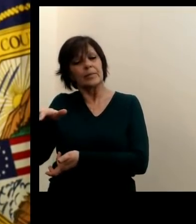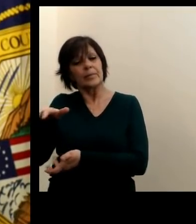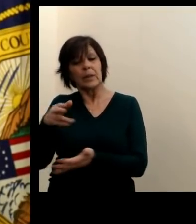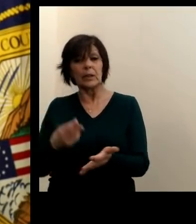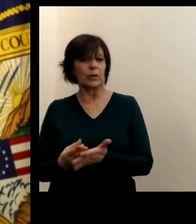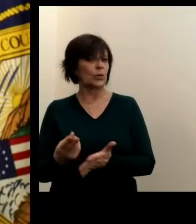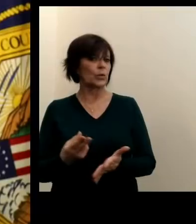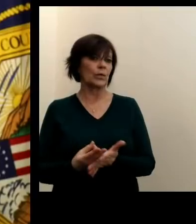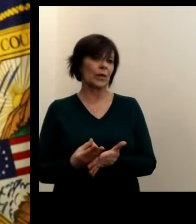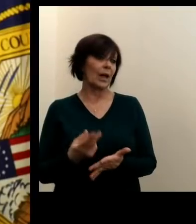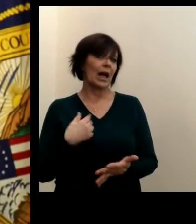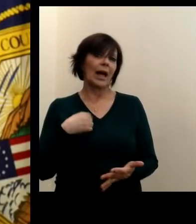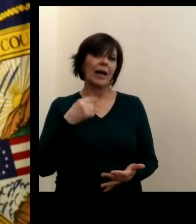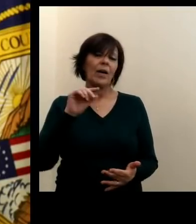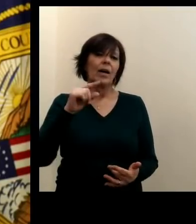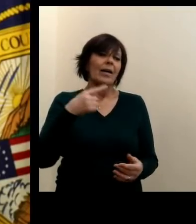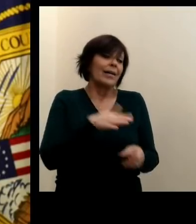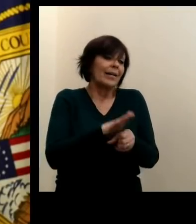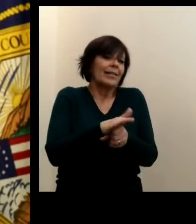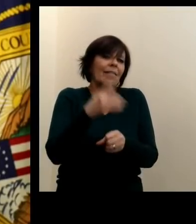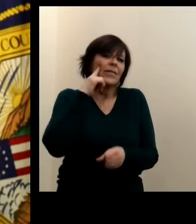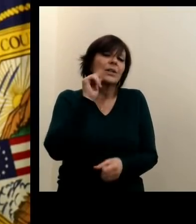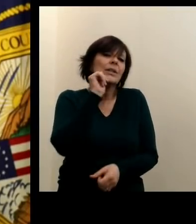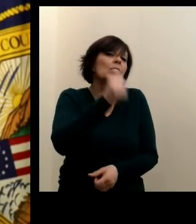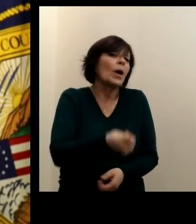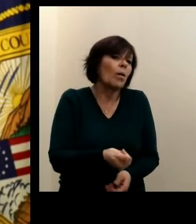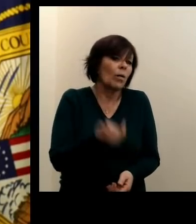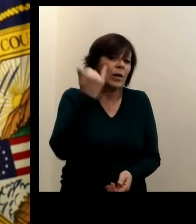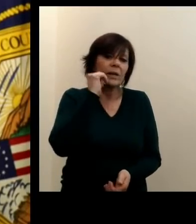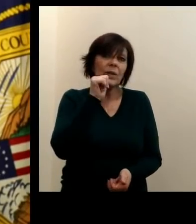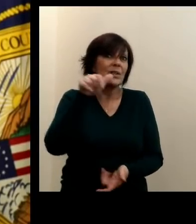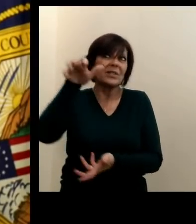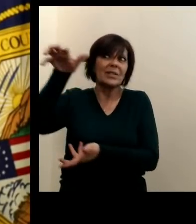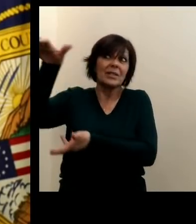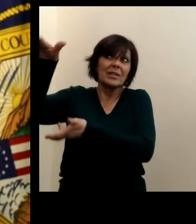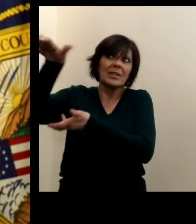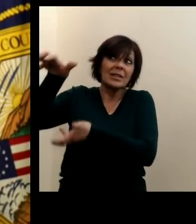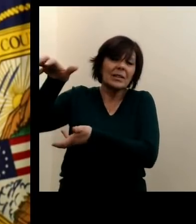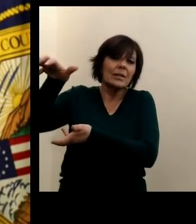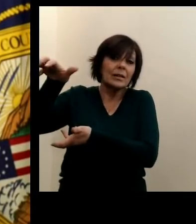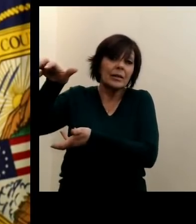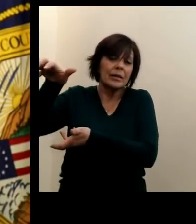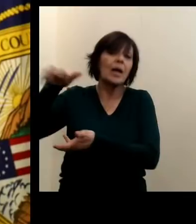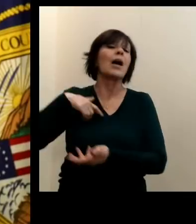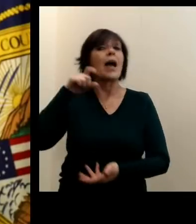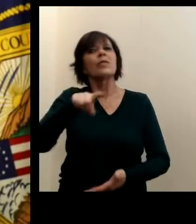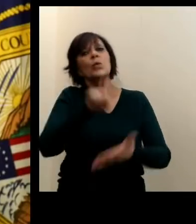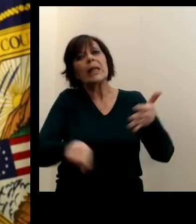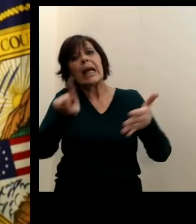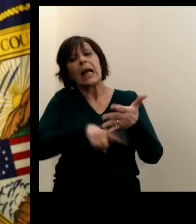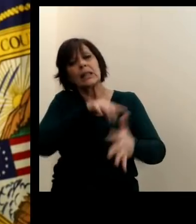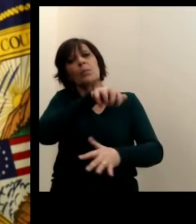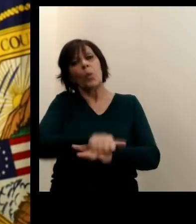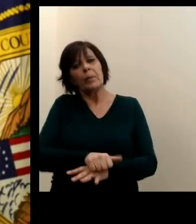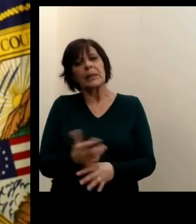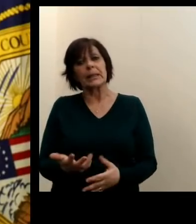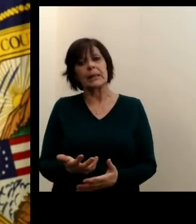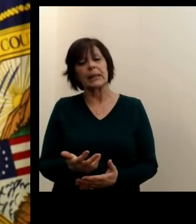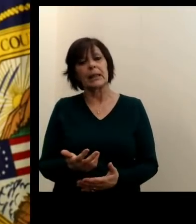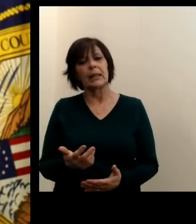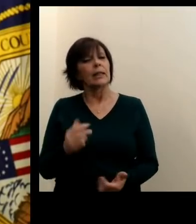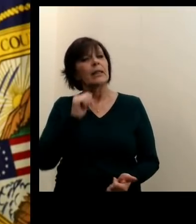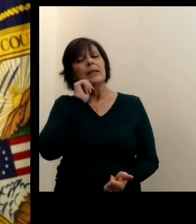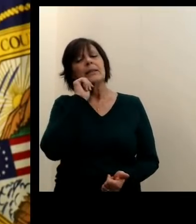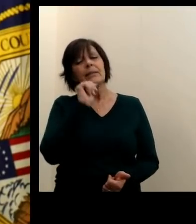truthfully through tomorrow. If we do not get new vaccine, then we are going to have to cancel appointments. It's